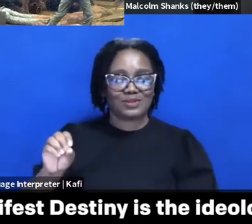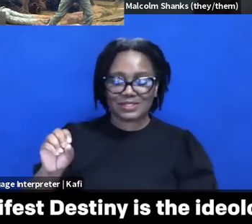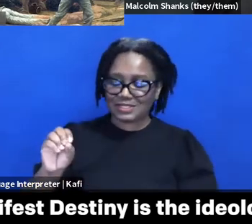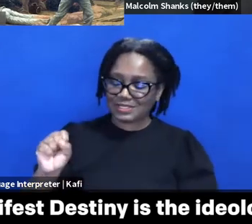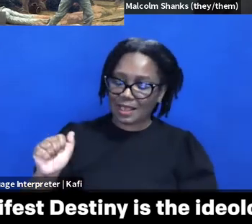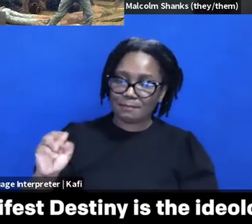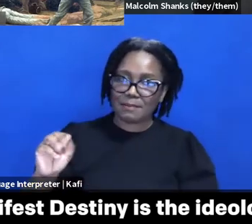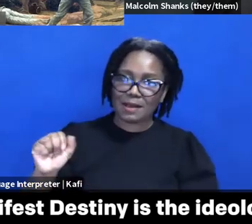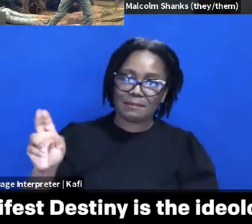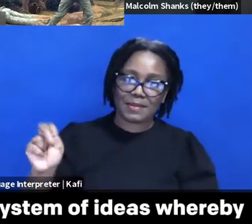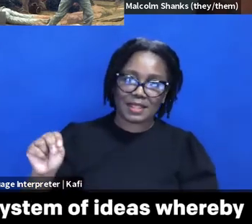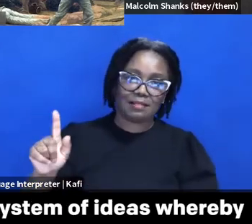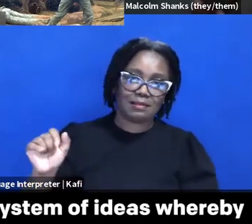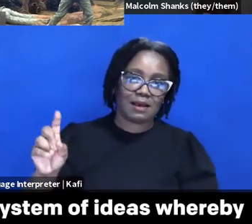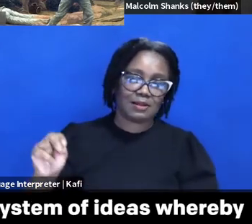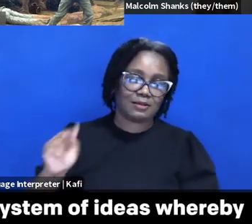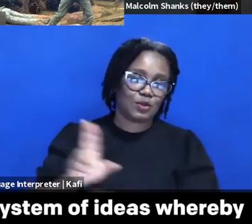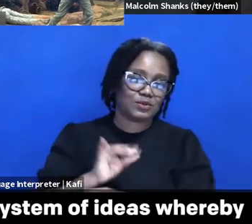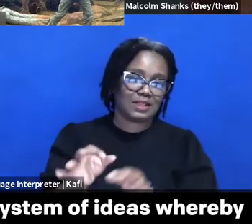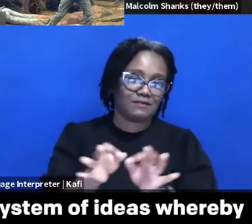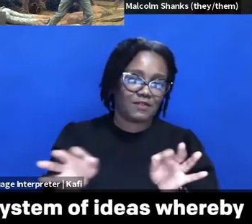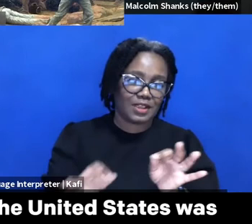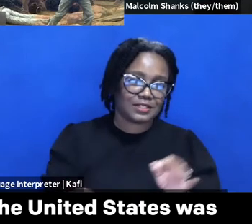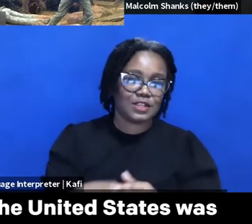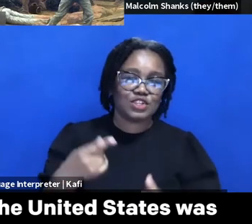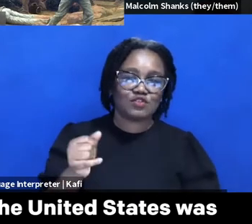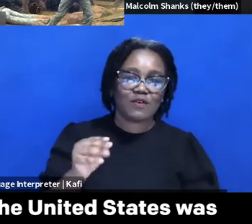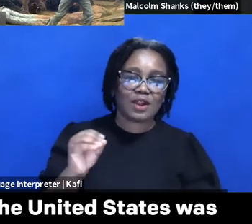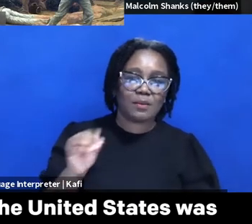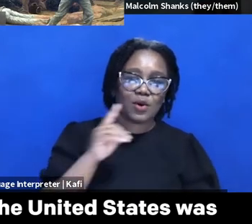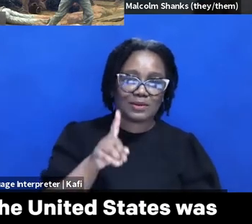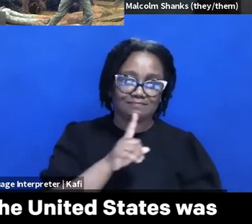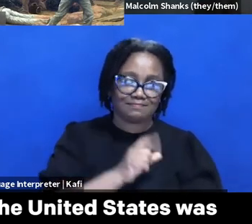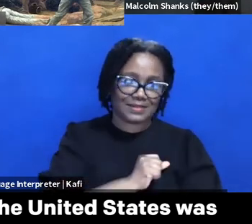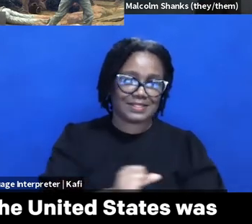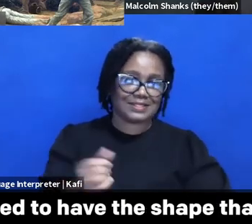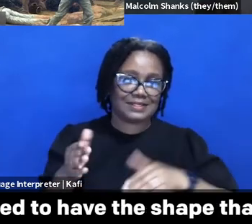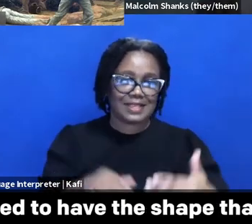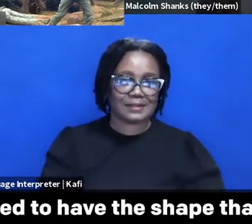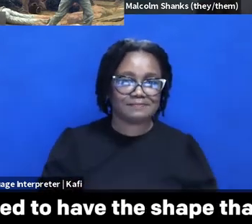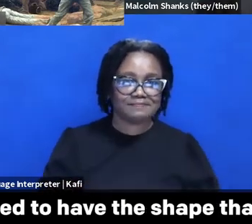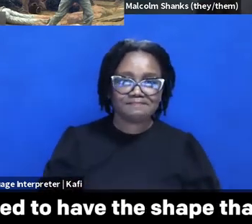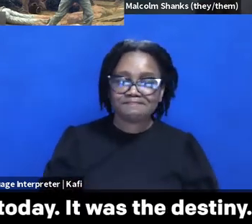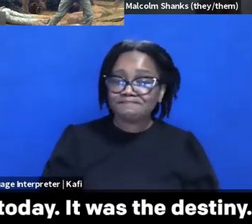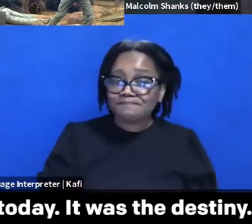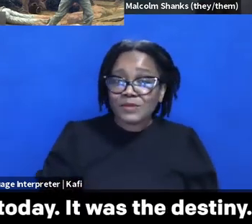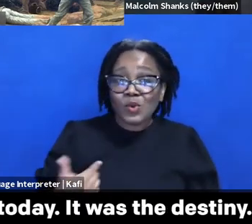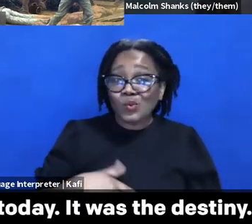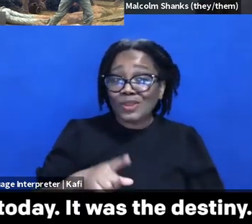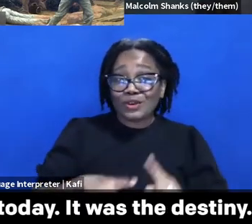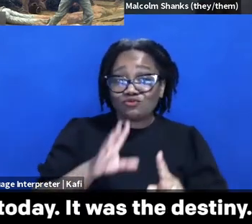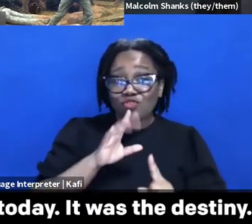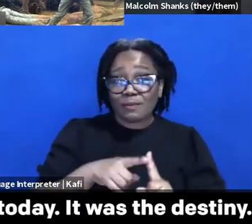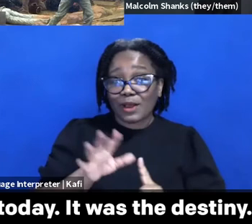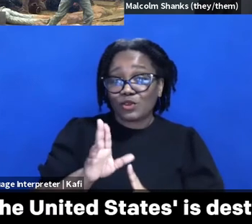is the ideology or system of ideas whereby the United States just was supposed to have the shape that it has today. It